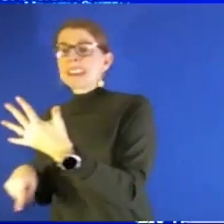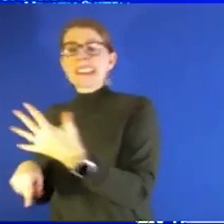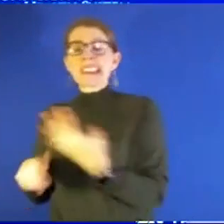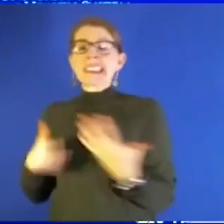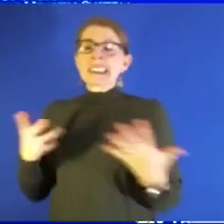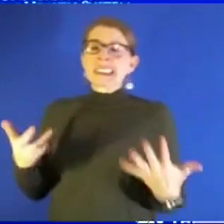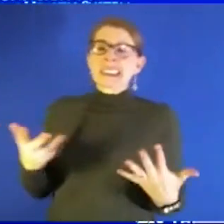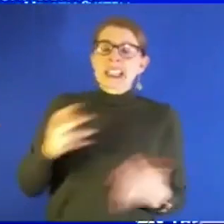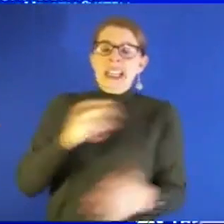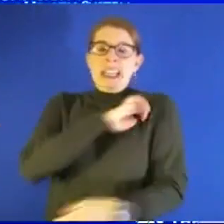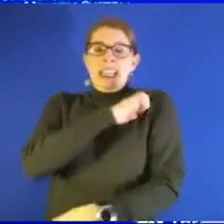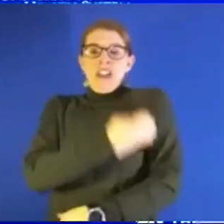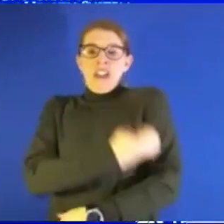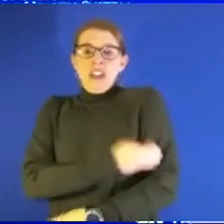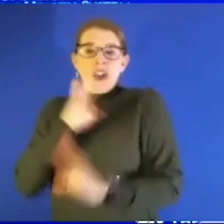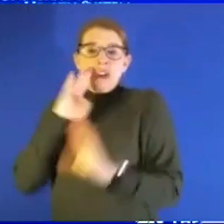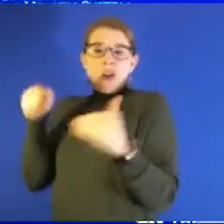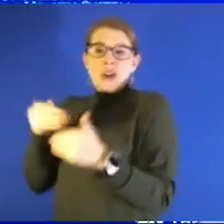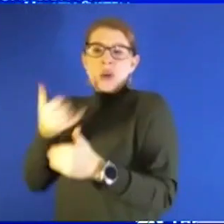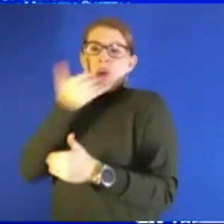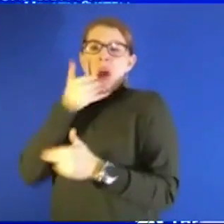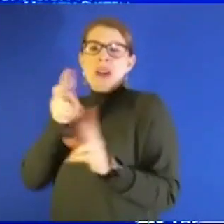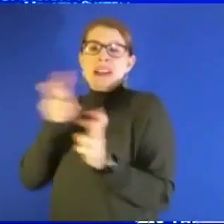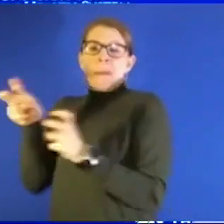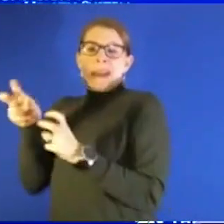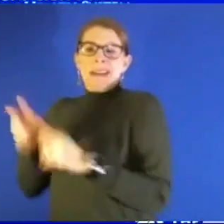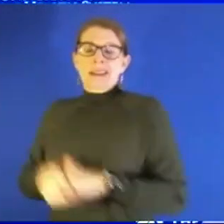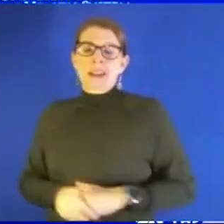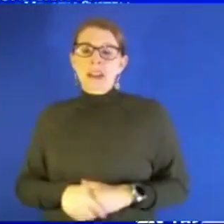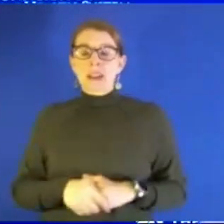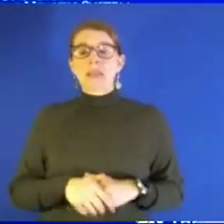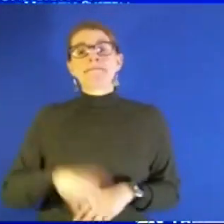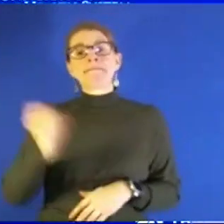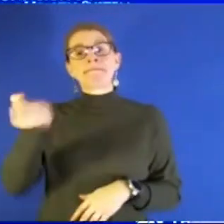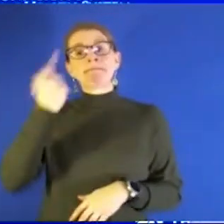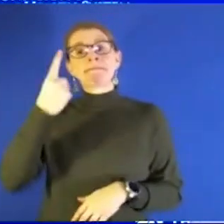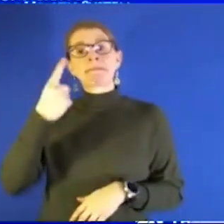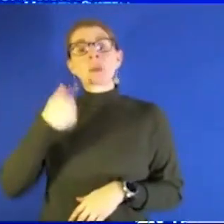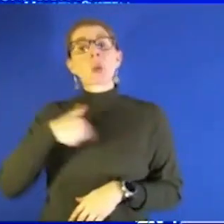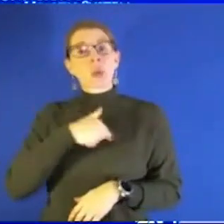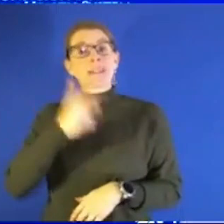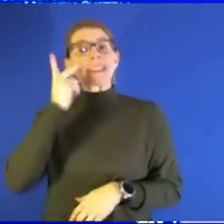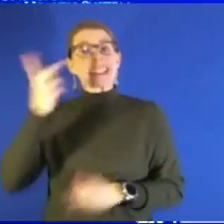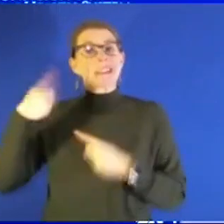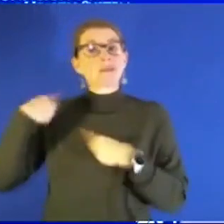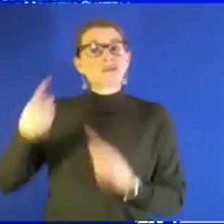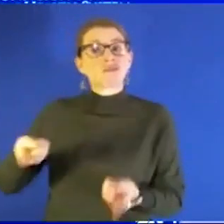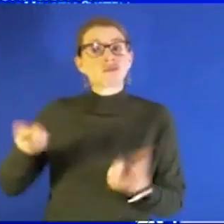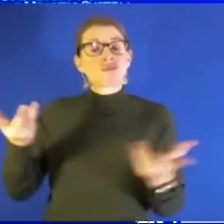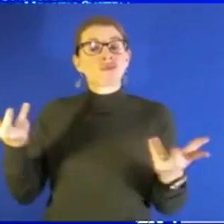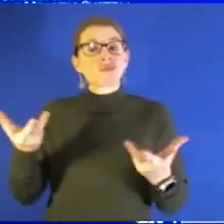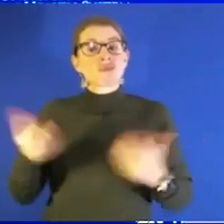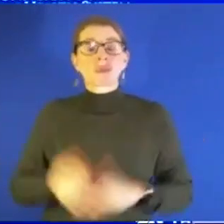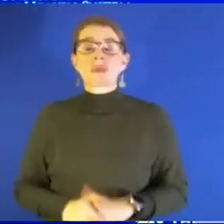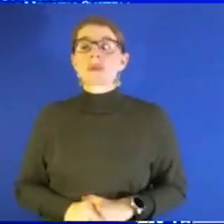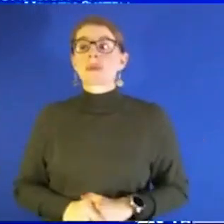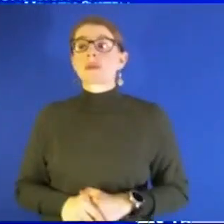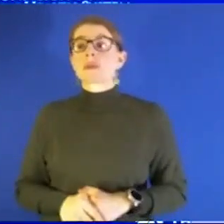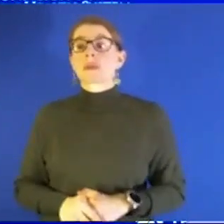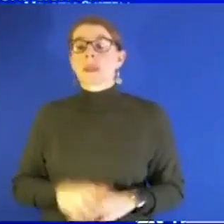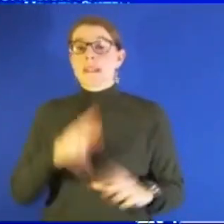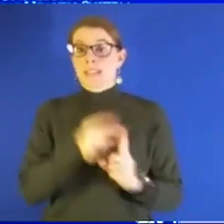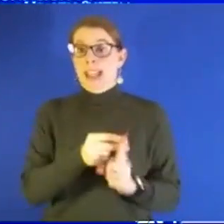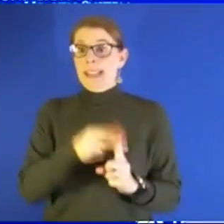energy to the wrong topic. And just understand that what we have seen, however, is that these vaccinations